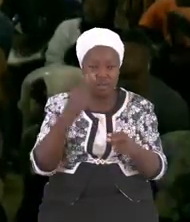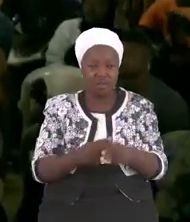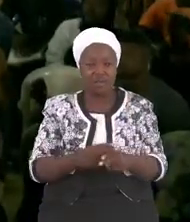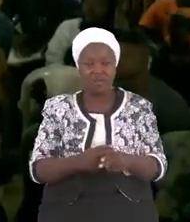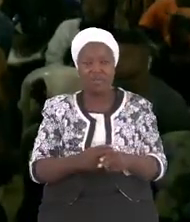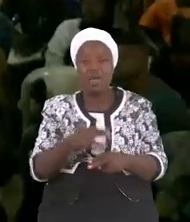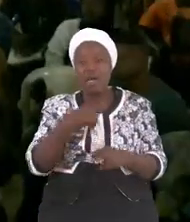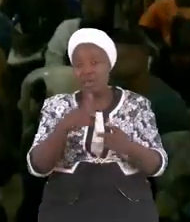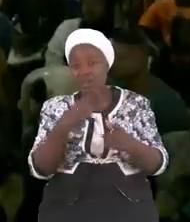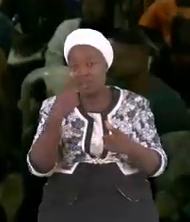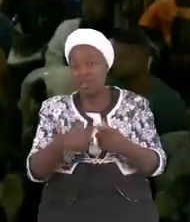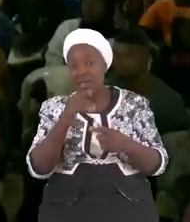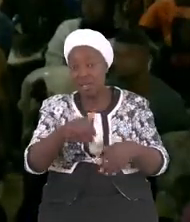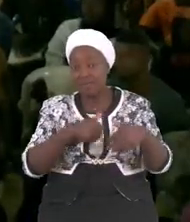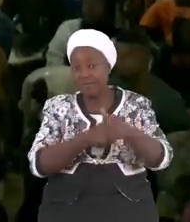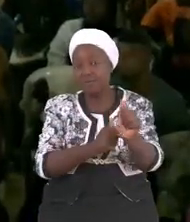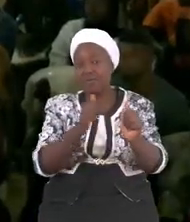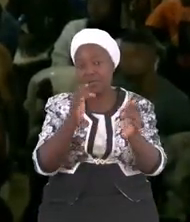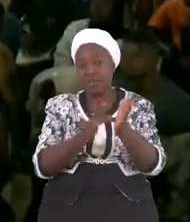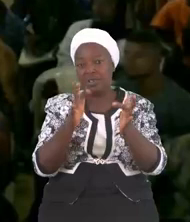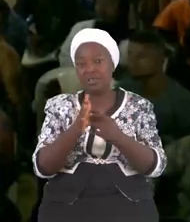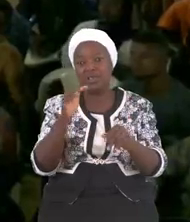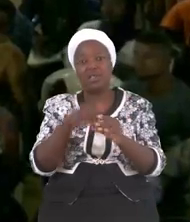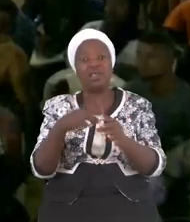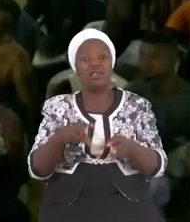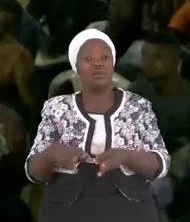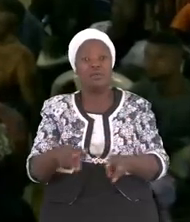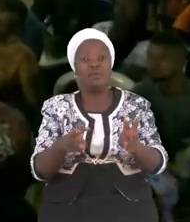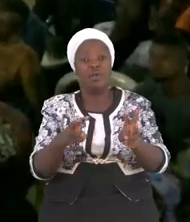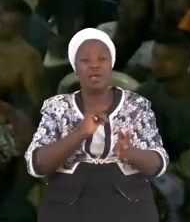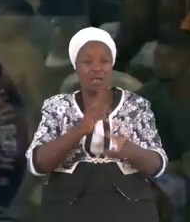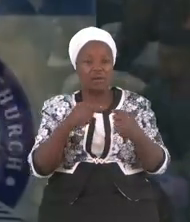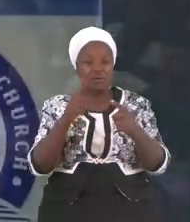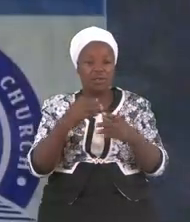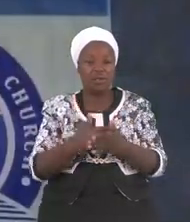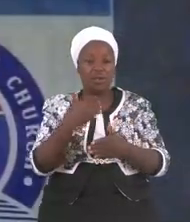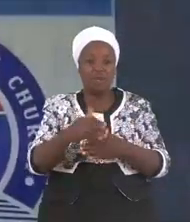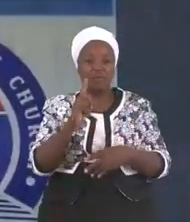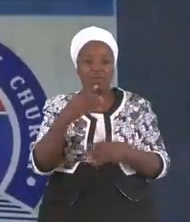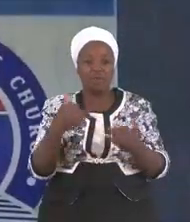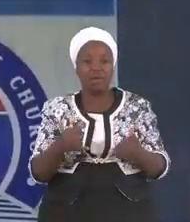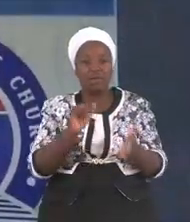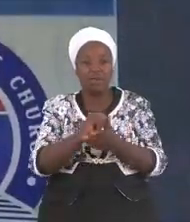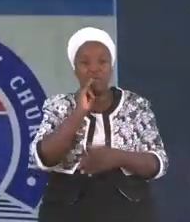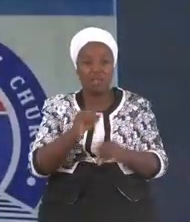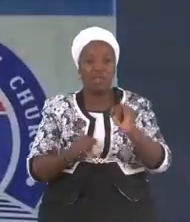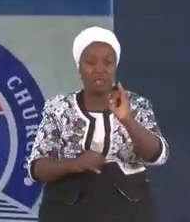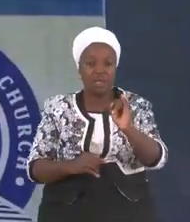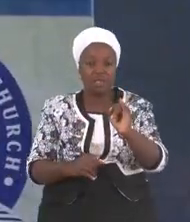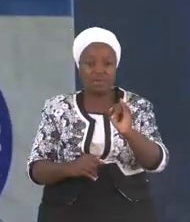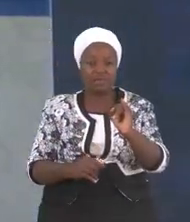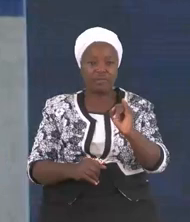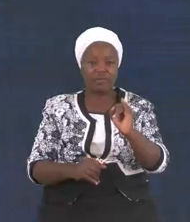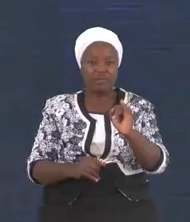he followed Jesus in the way. I come to the next one now. That is I.